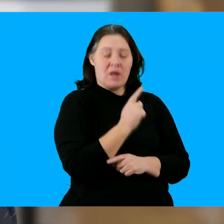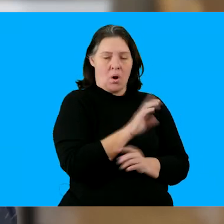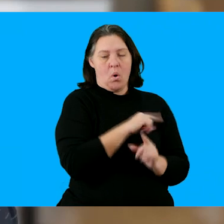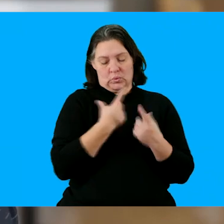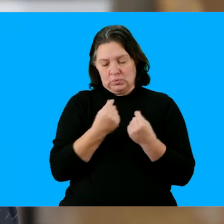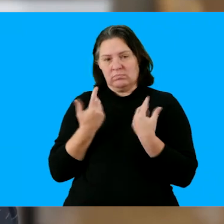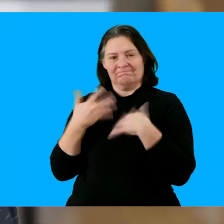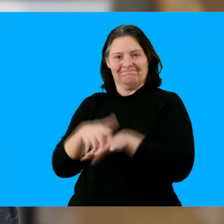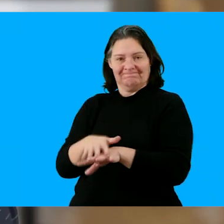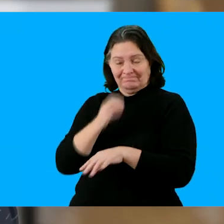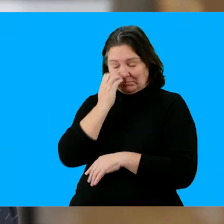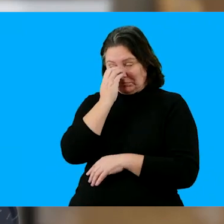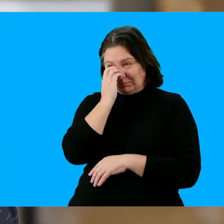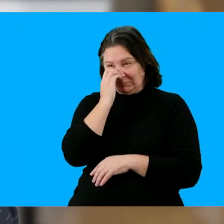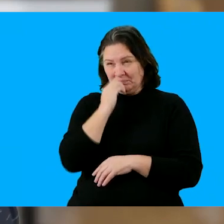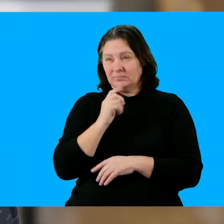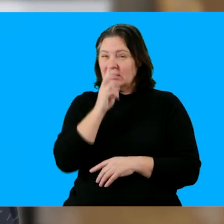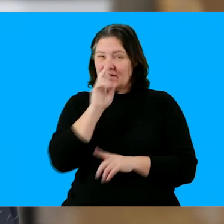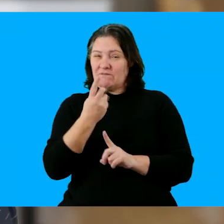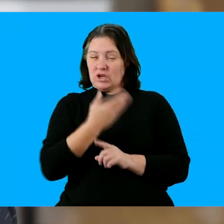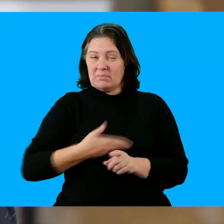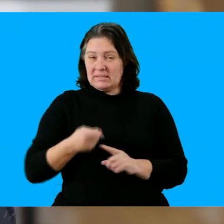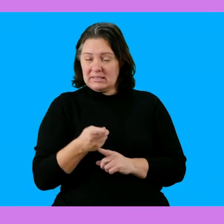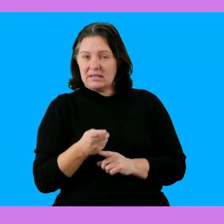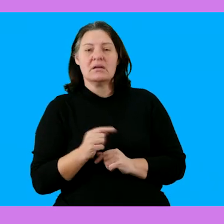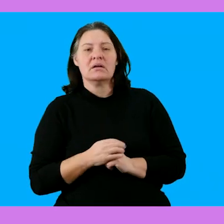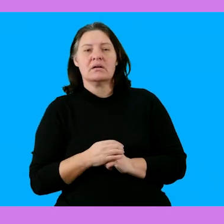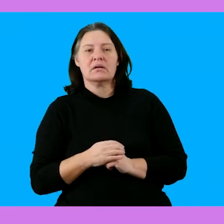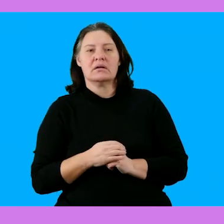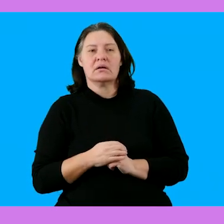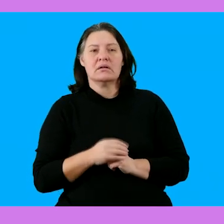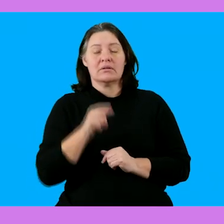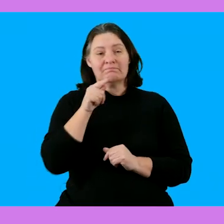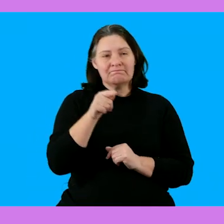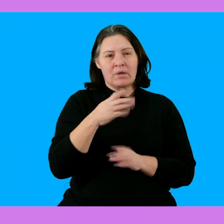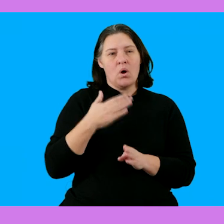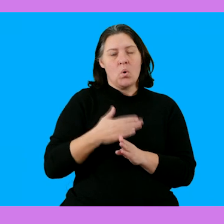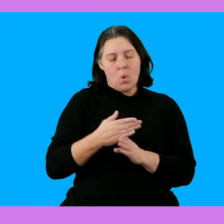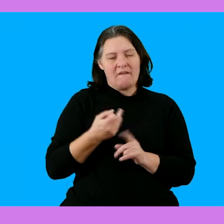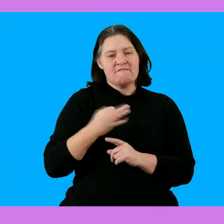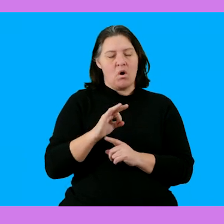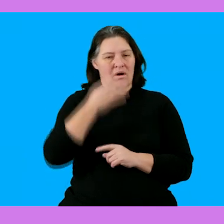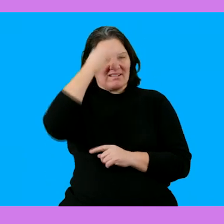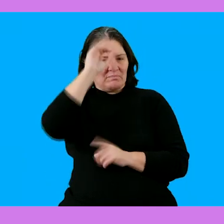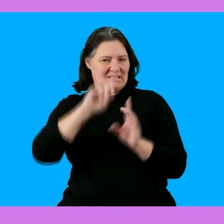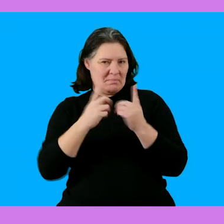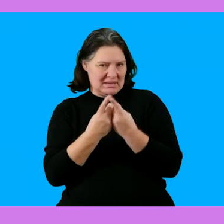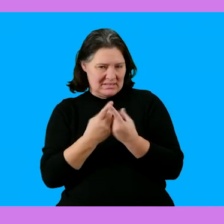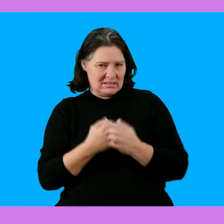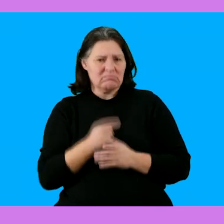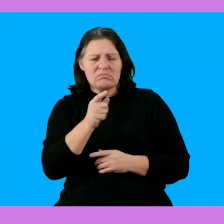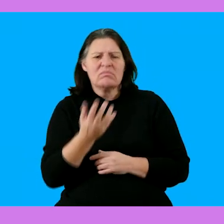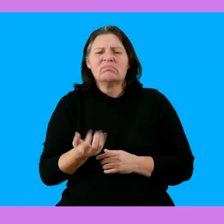going to apply that now. So let's look at our first part, right? I said here, Amy Lee is working for a state